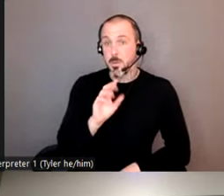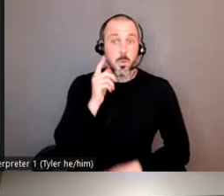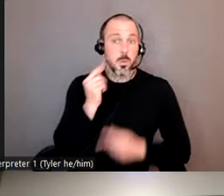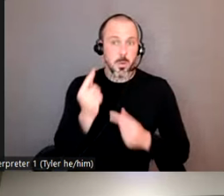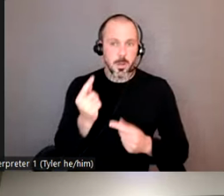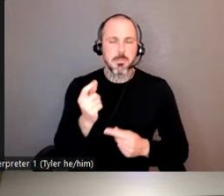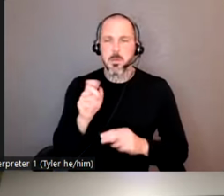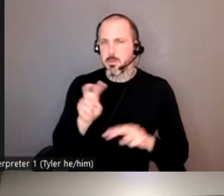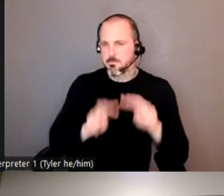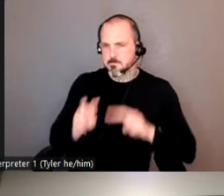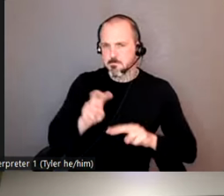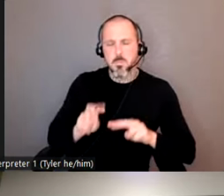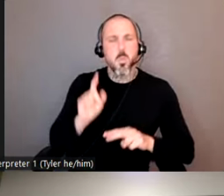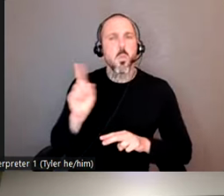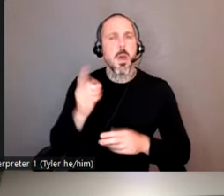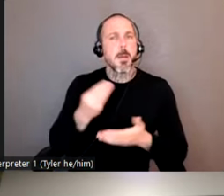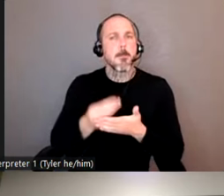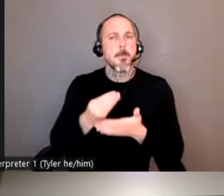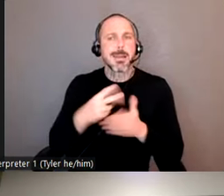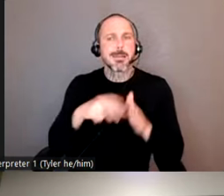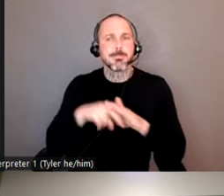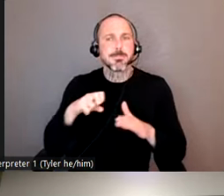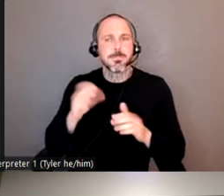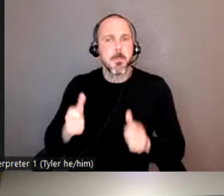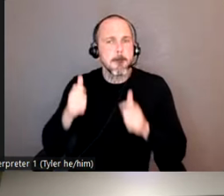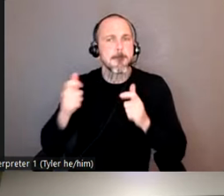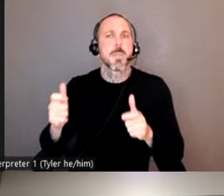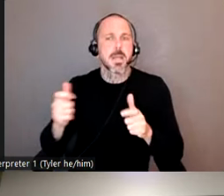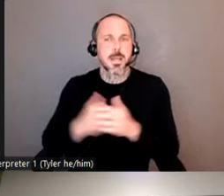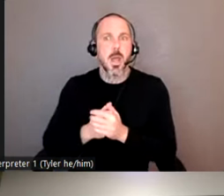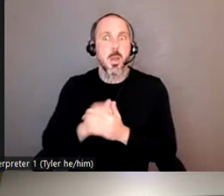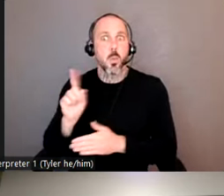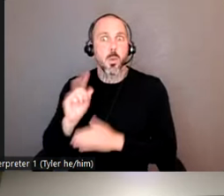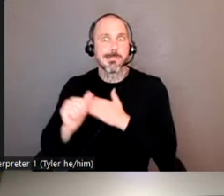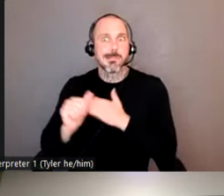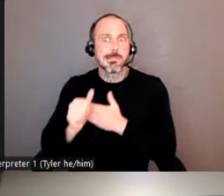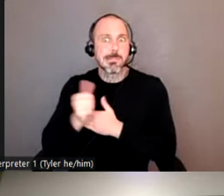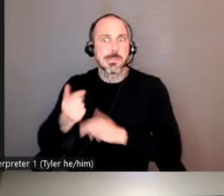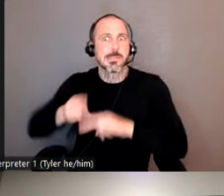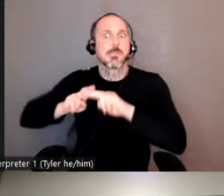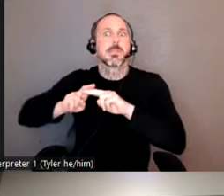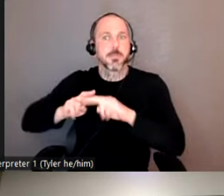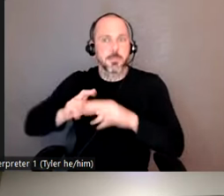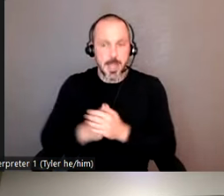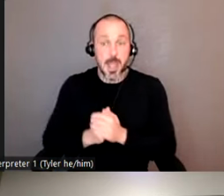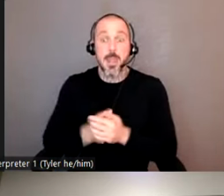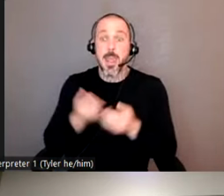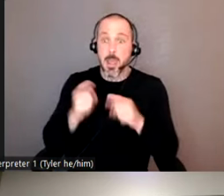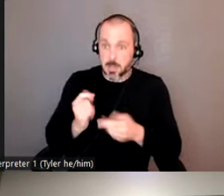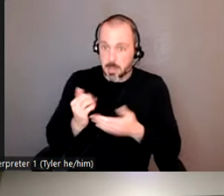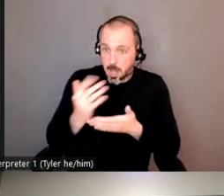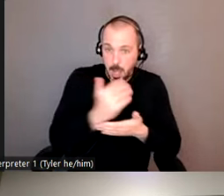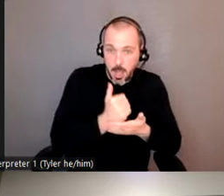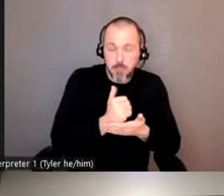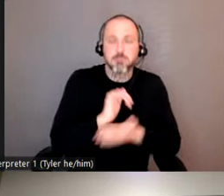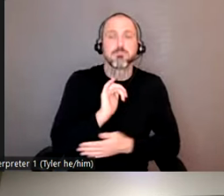high risk, and any sort of new twists. And this is how we're able to put information out to the public. So Jeff is our leader in this